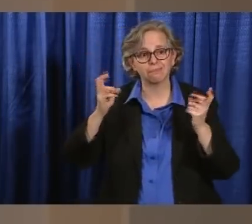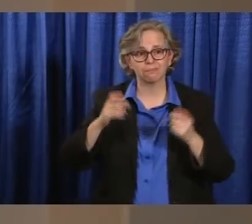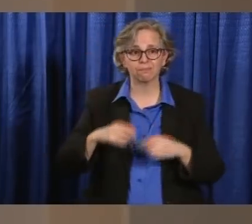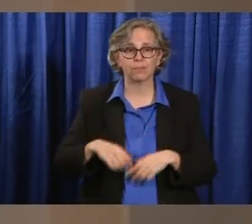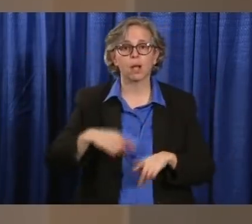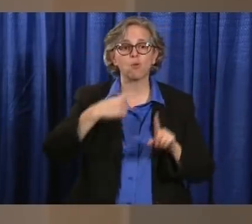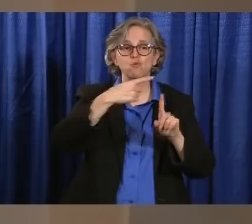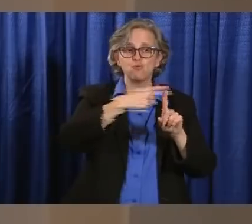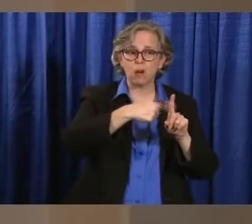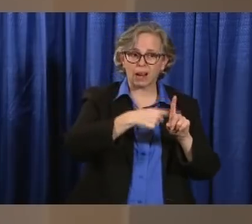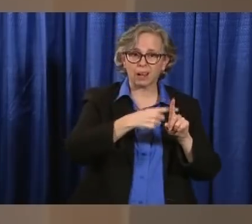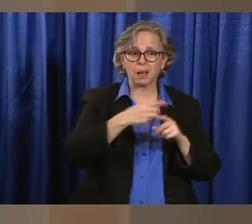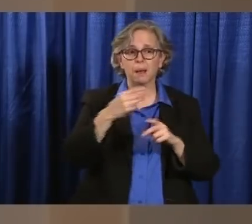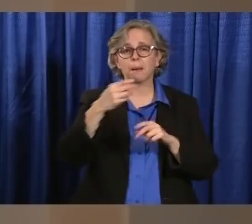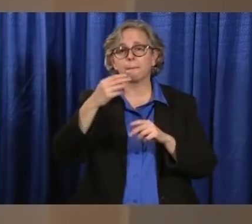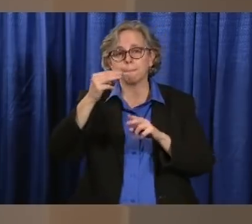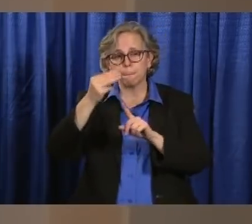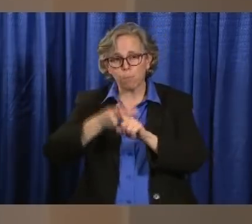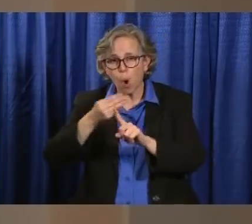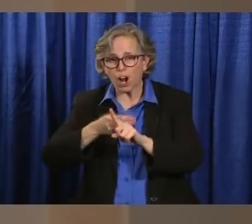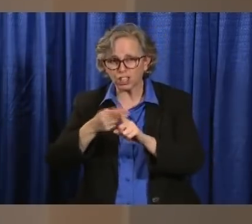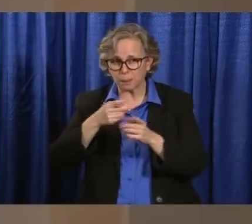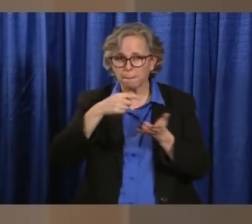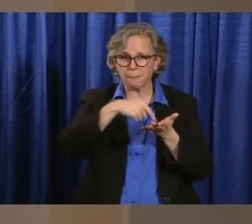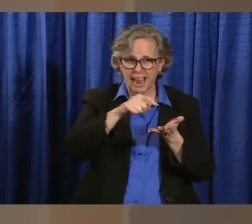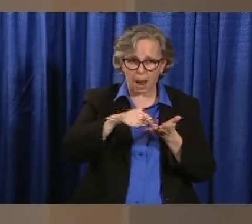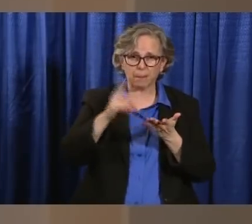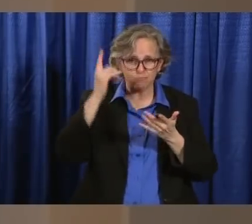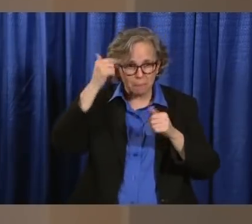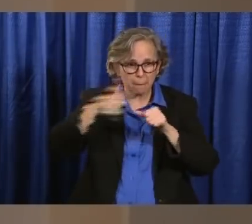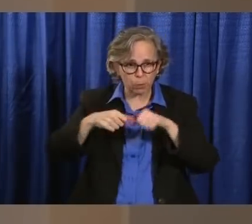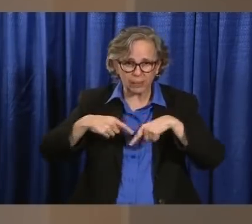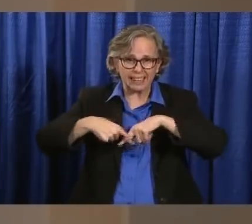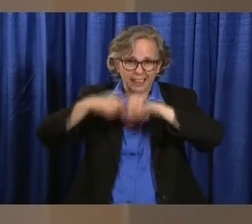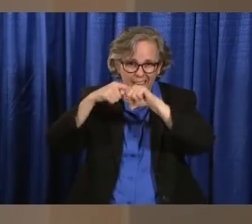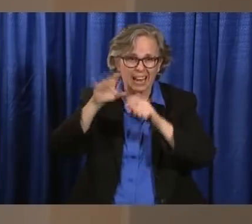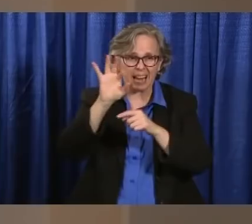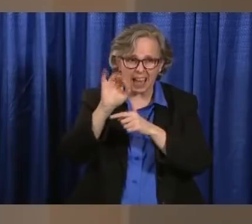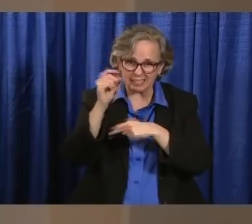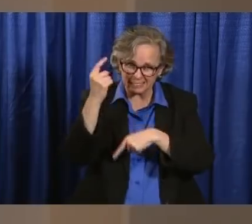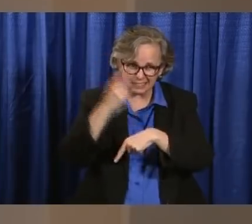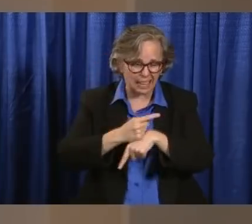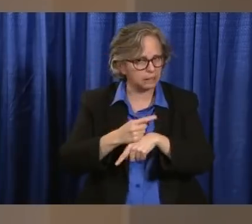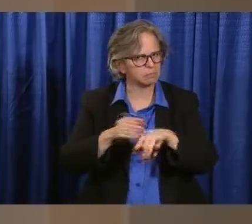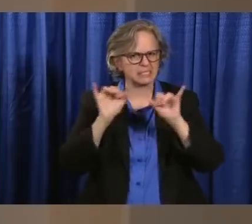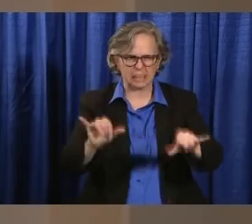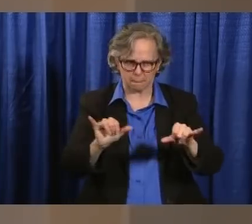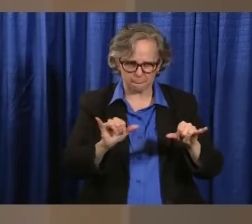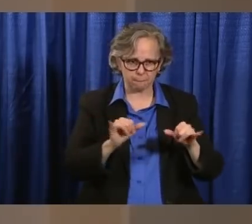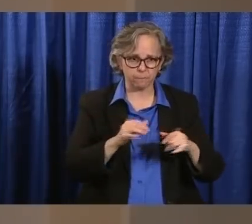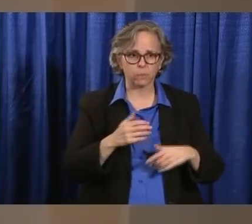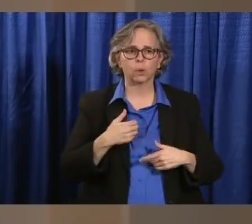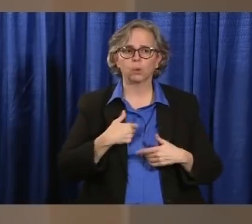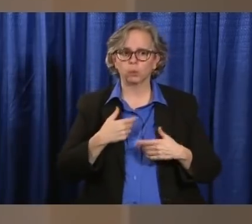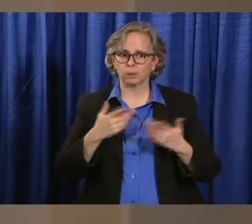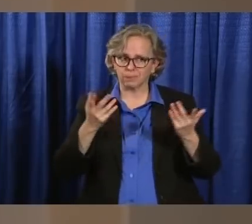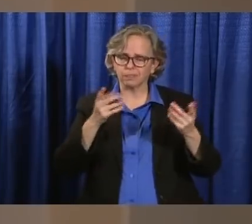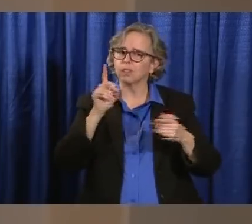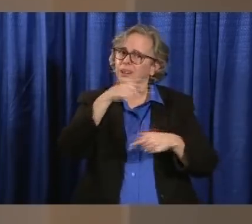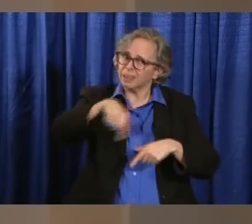of insurance products, the regulatory relief that will help compliance and sustainability for many